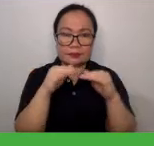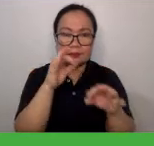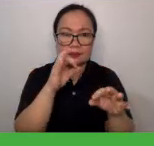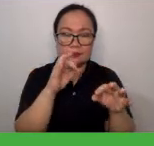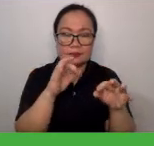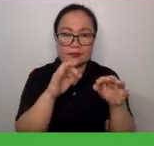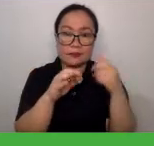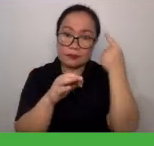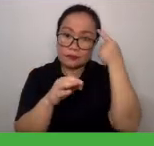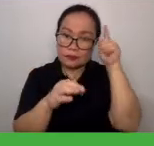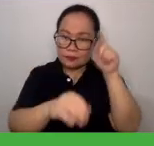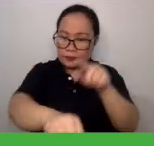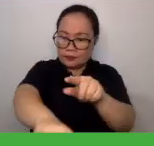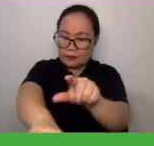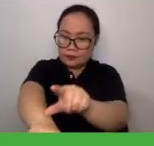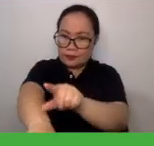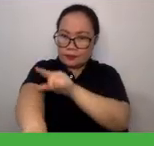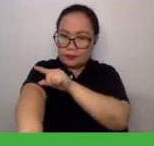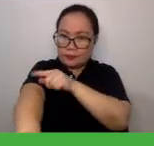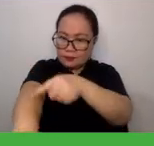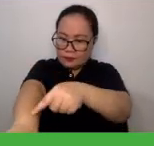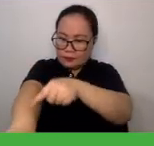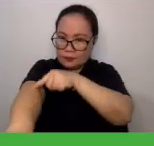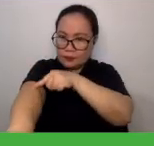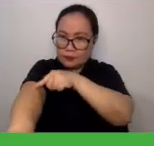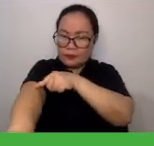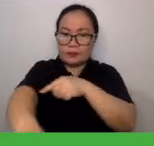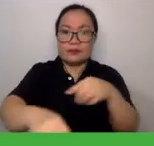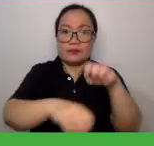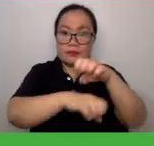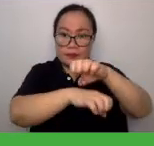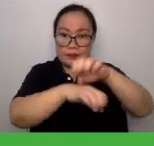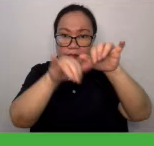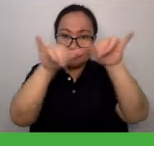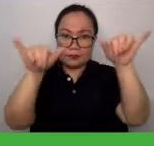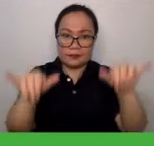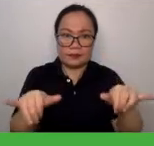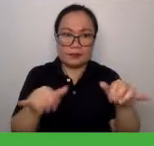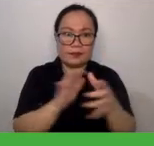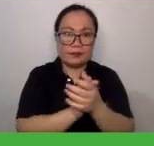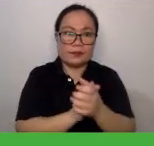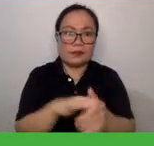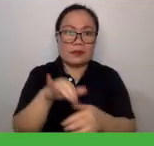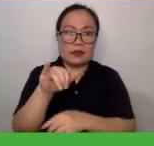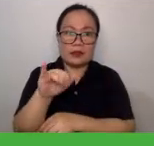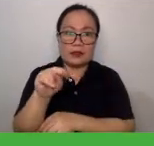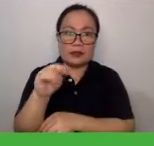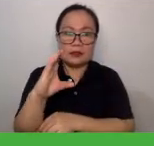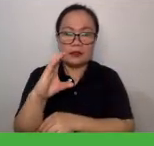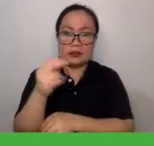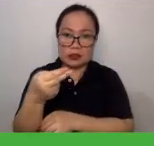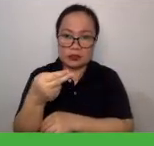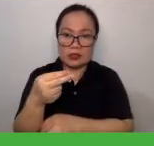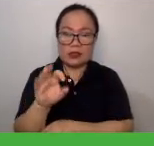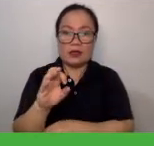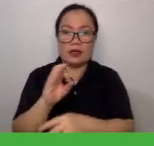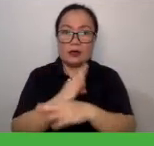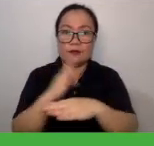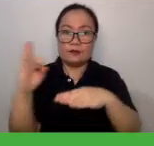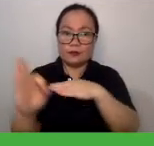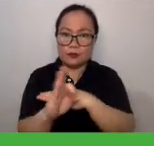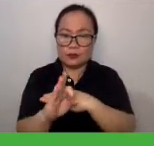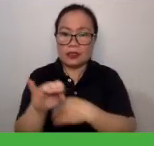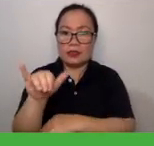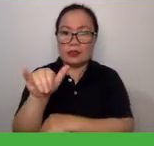length ang pinag-uusapan sa English system. So, dito papasok ang inch, foot, yard, and mile.